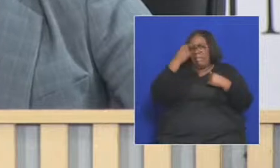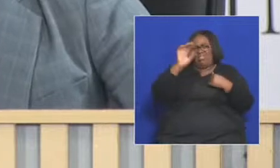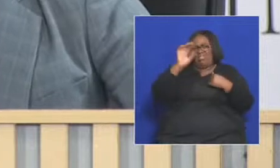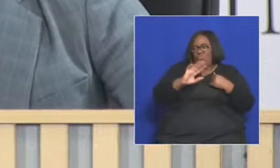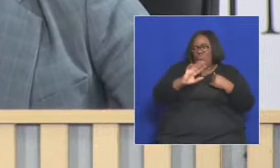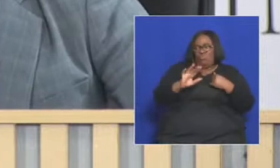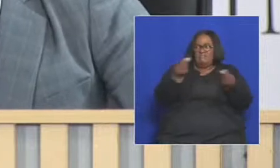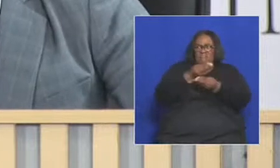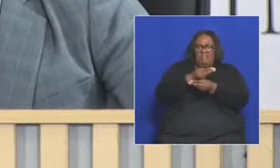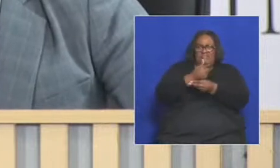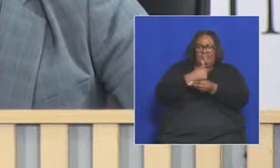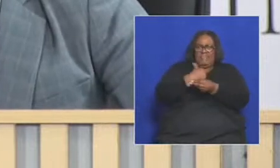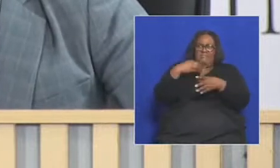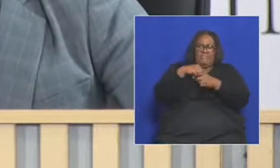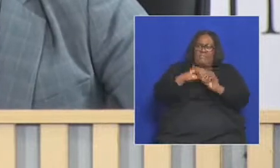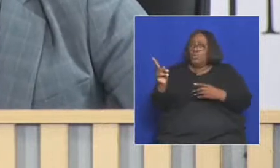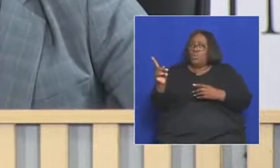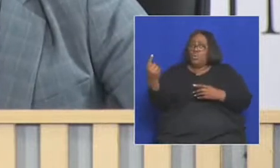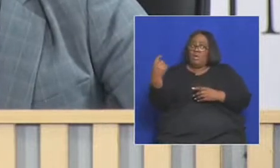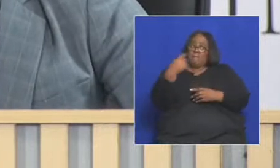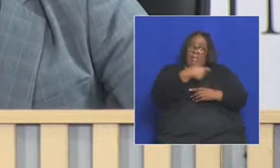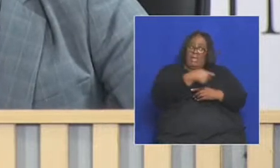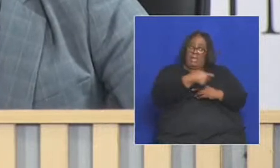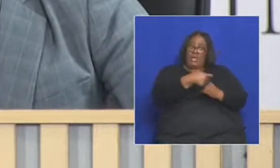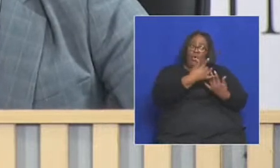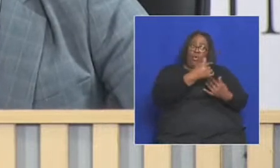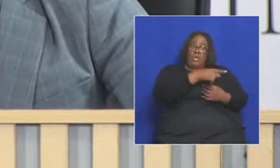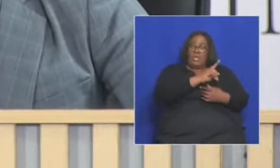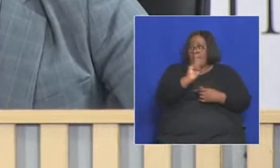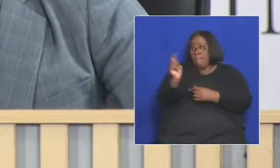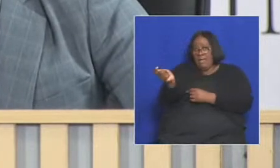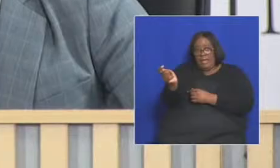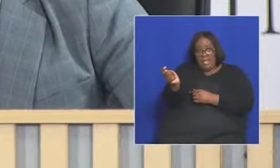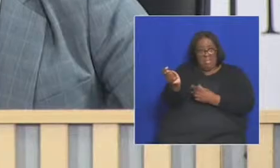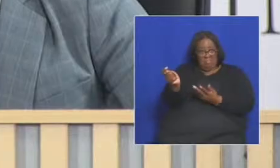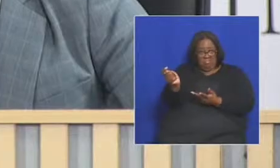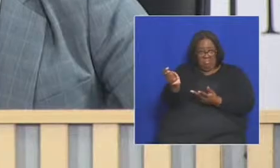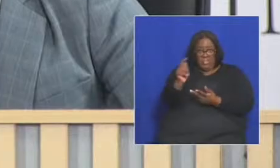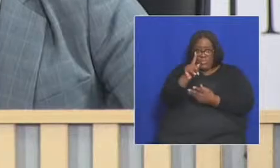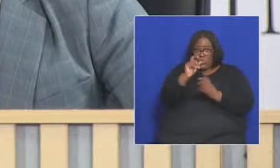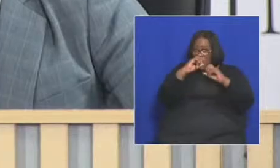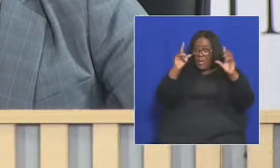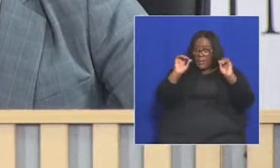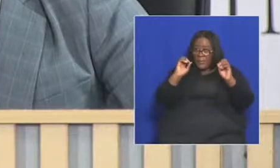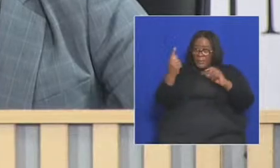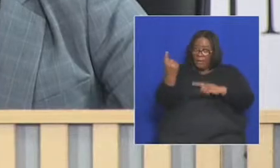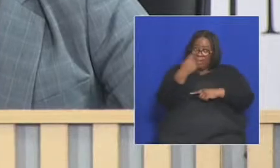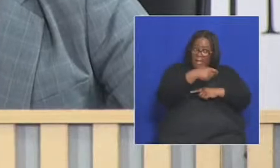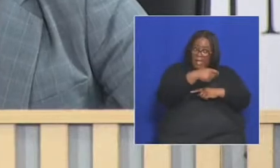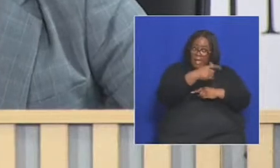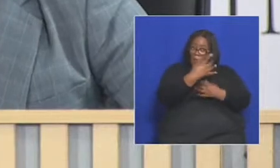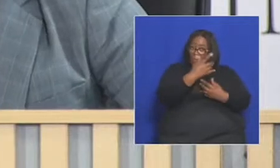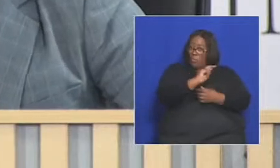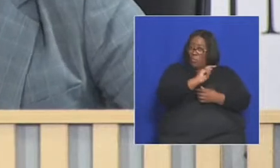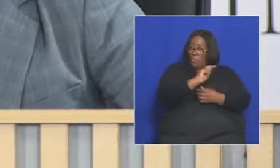I don't remember. Not Mr. Maumela. You're not aware of any of those?